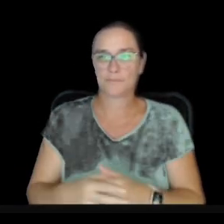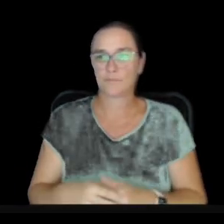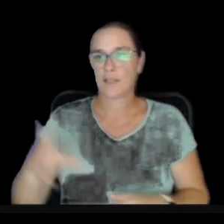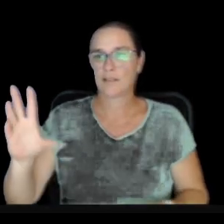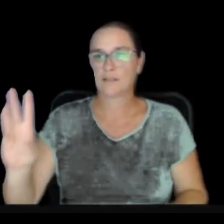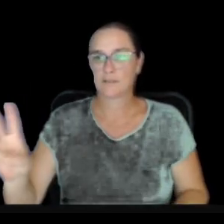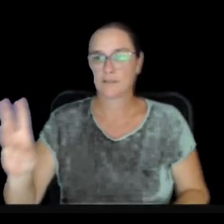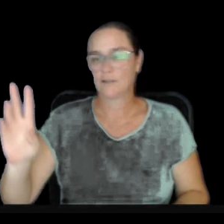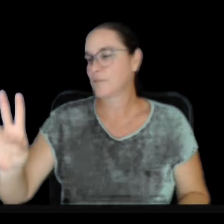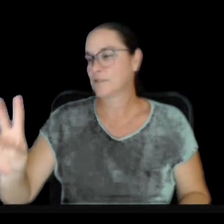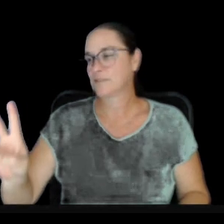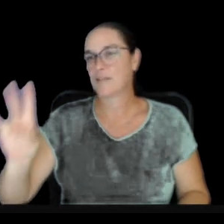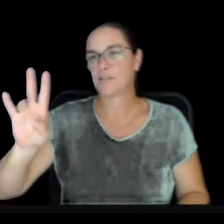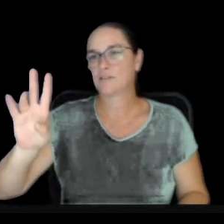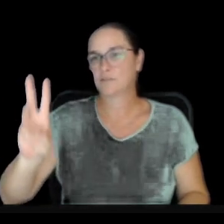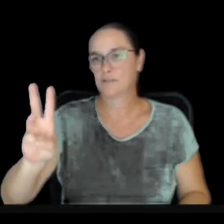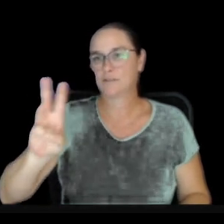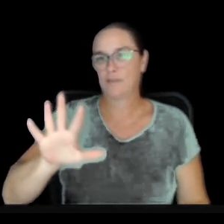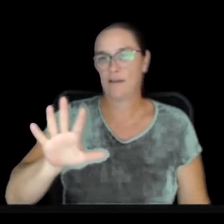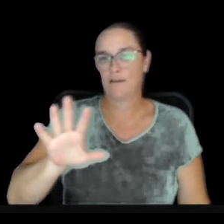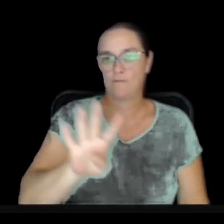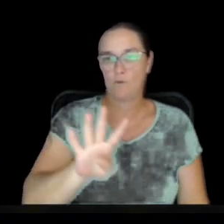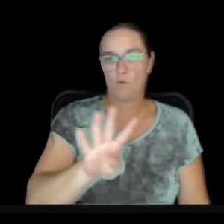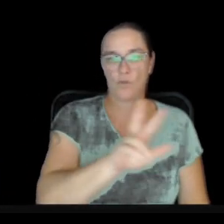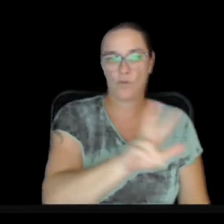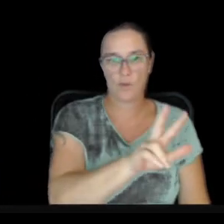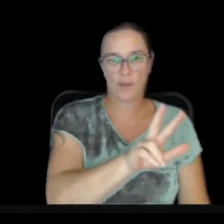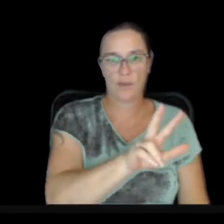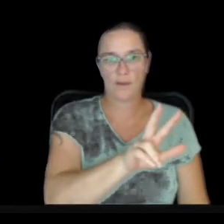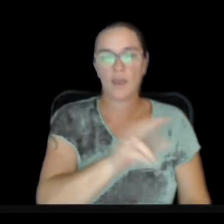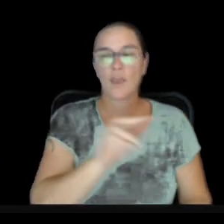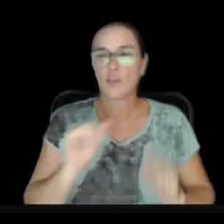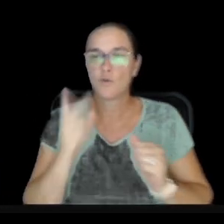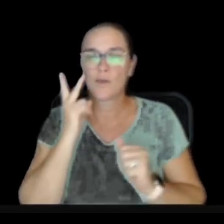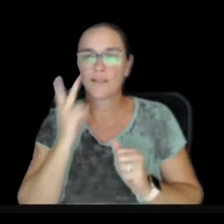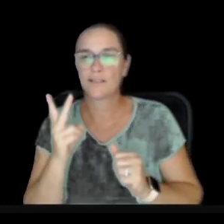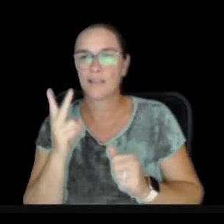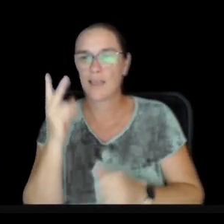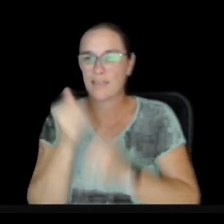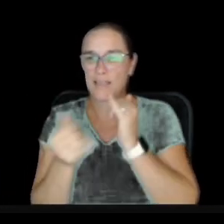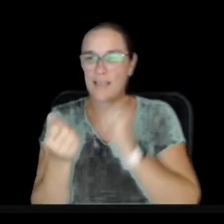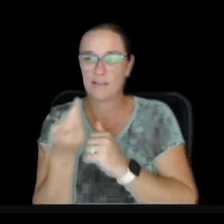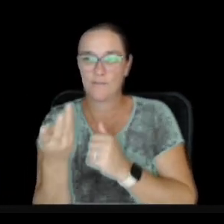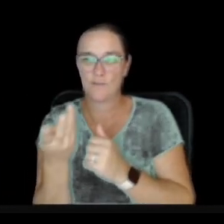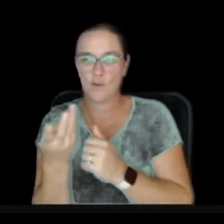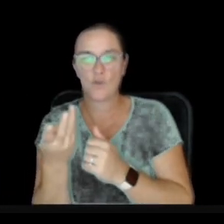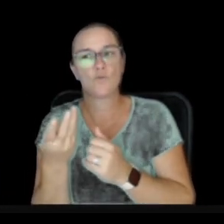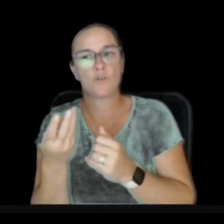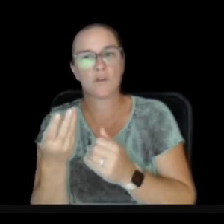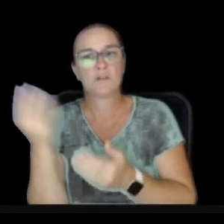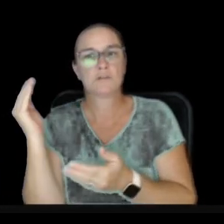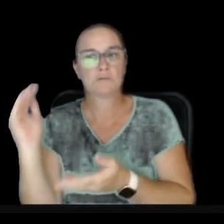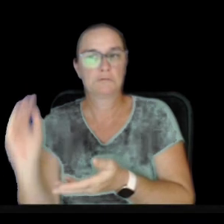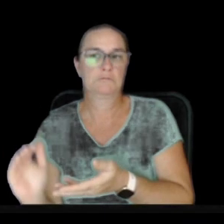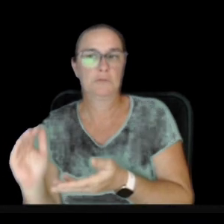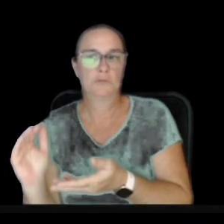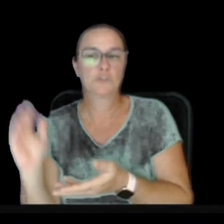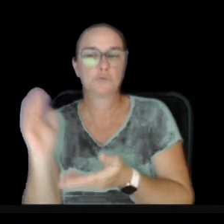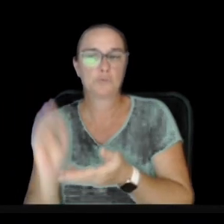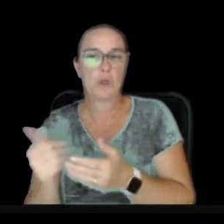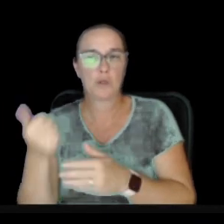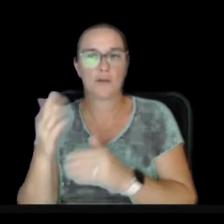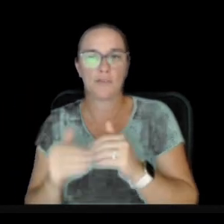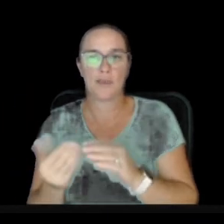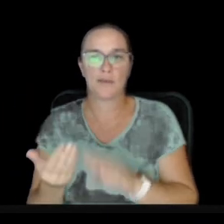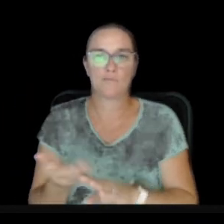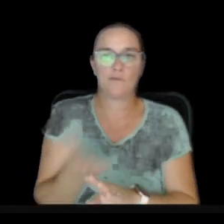5, 4, and 3. So you can see that the last few have been overall smaller than the previous set of fountain